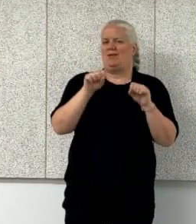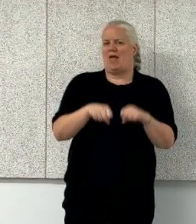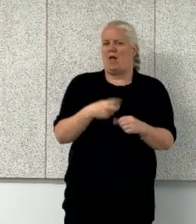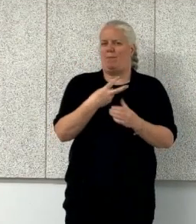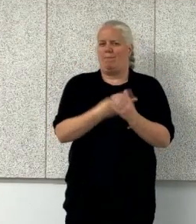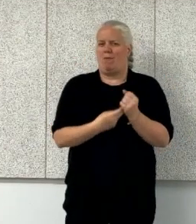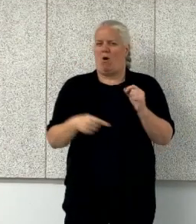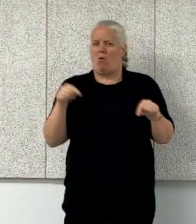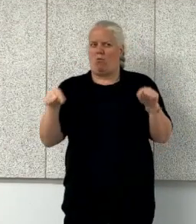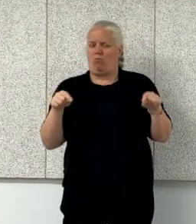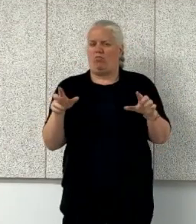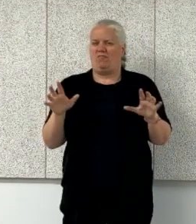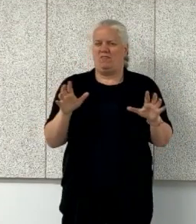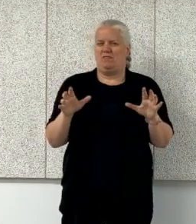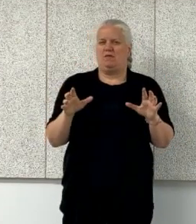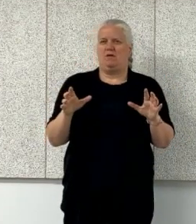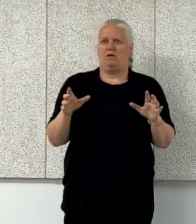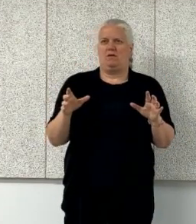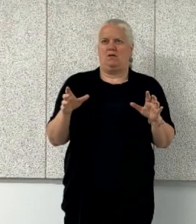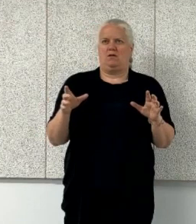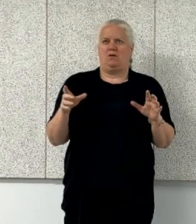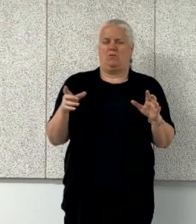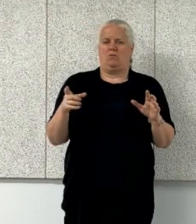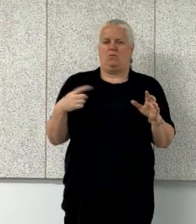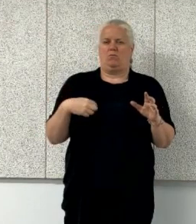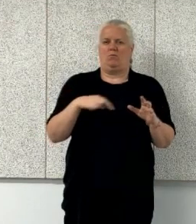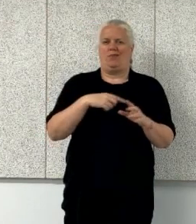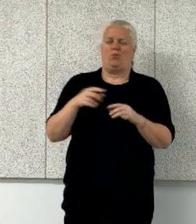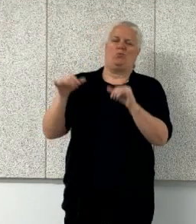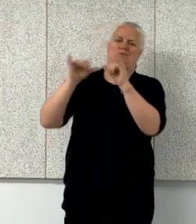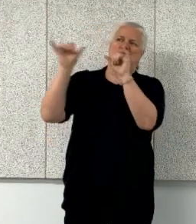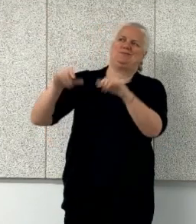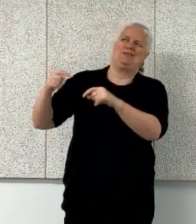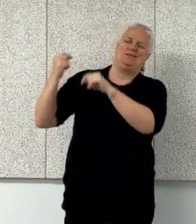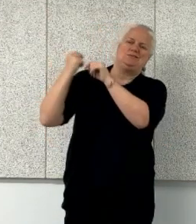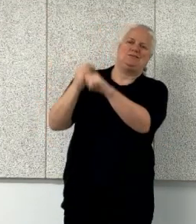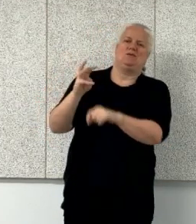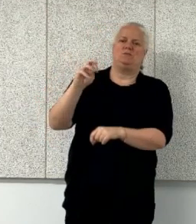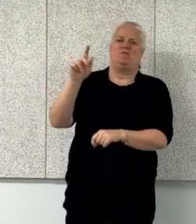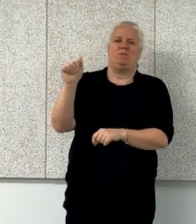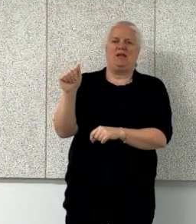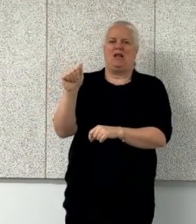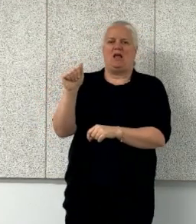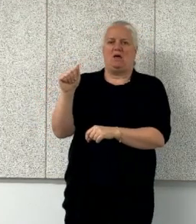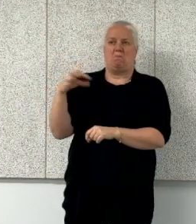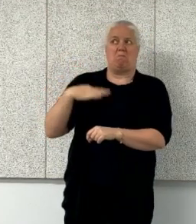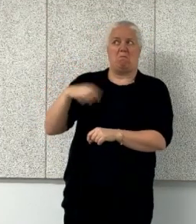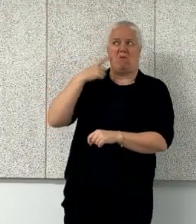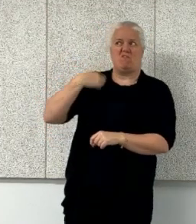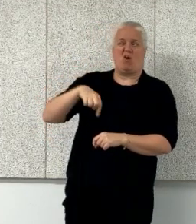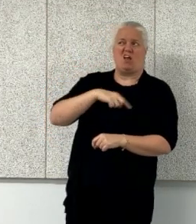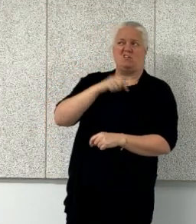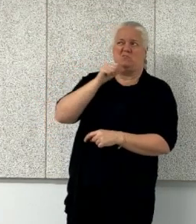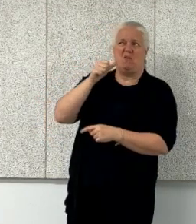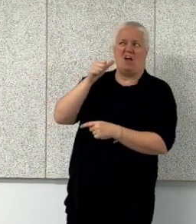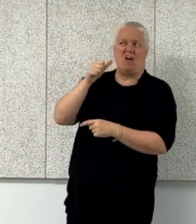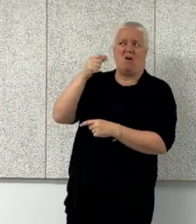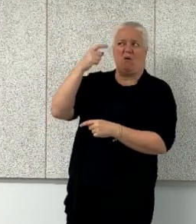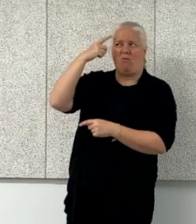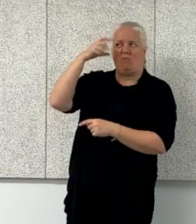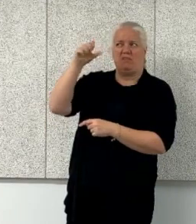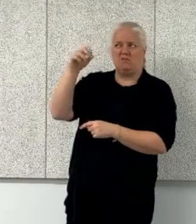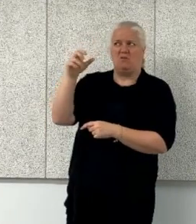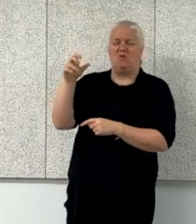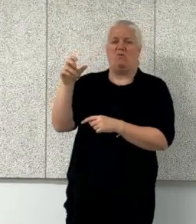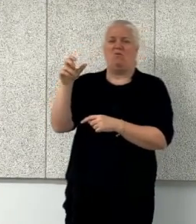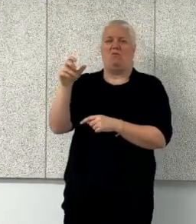either disbelieve the systems of sort of like media and whether or not they're advantageous for us, but then are the first to sort of brag about a review when it